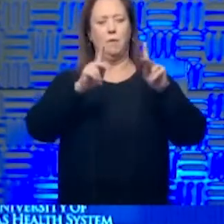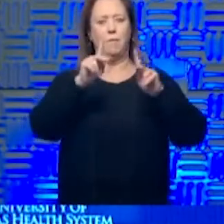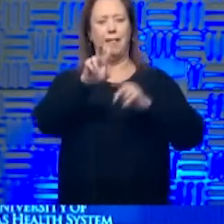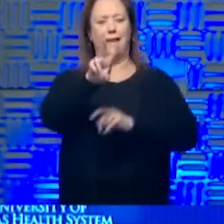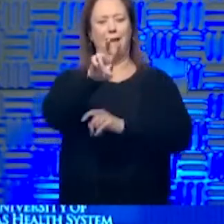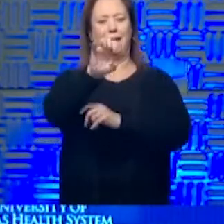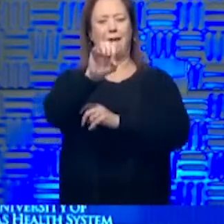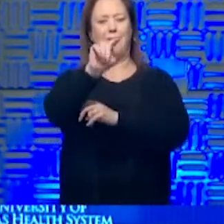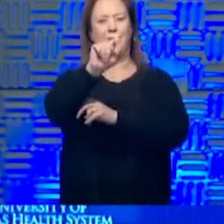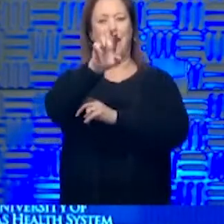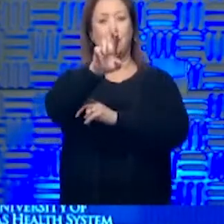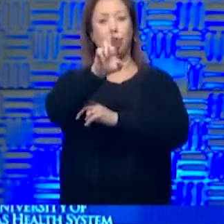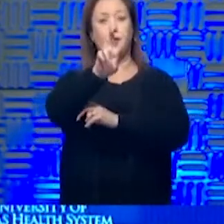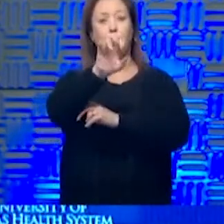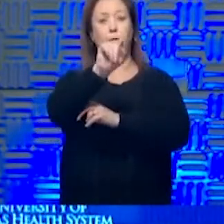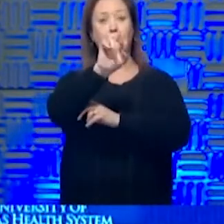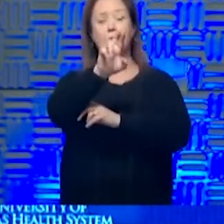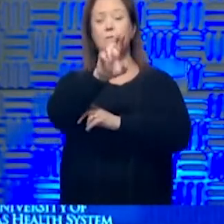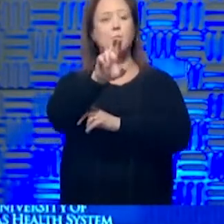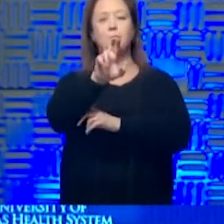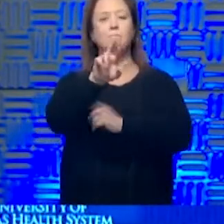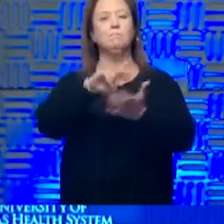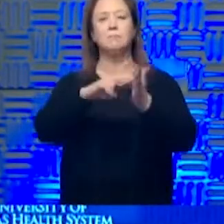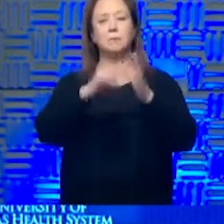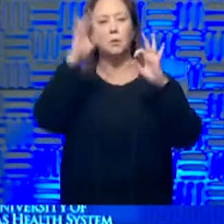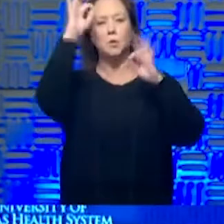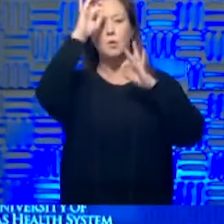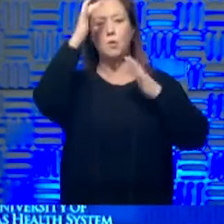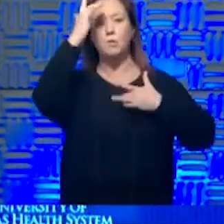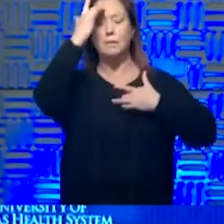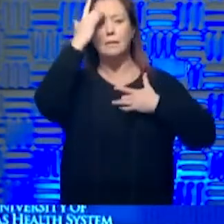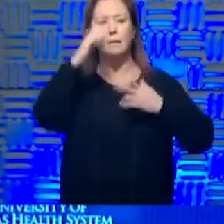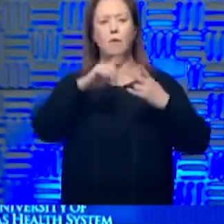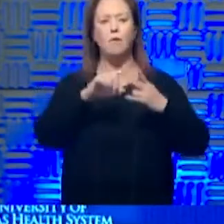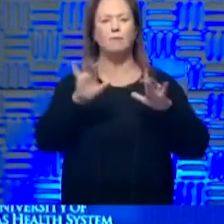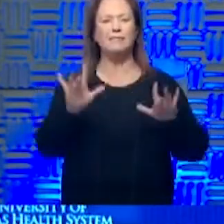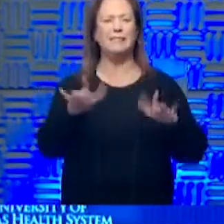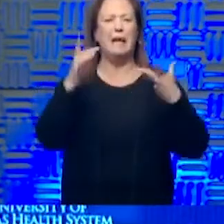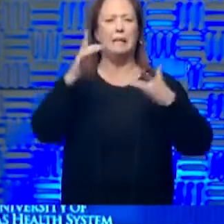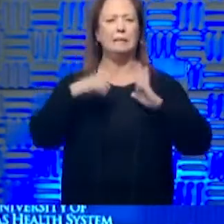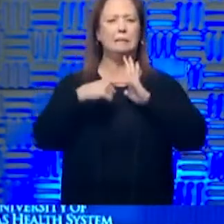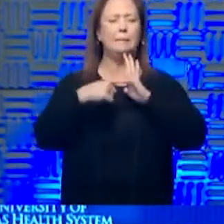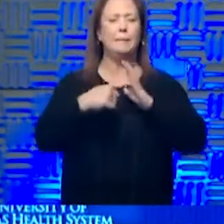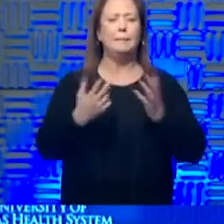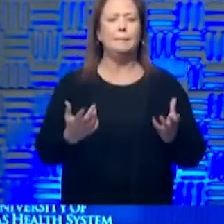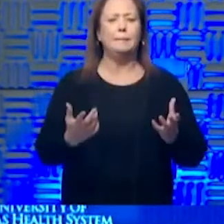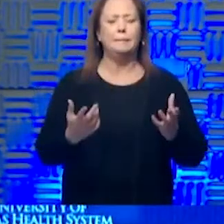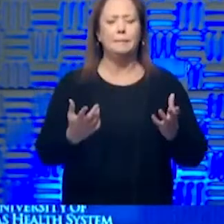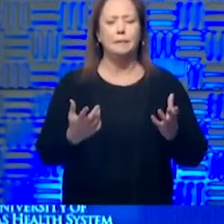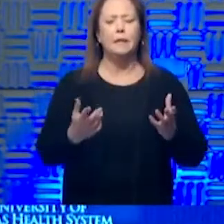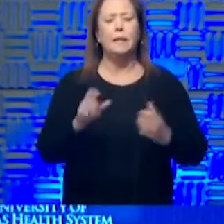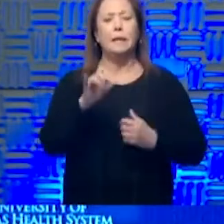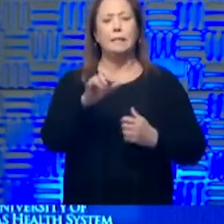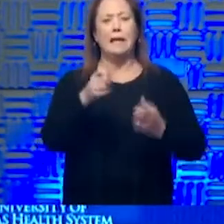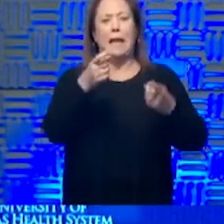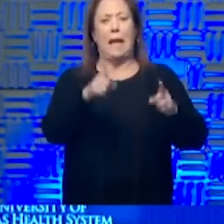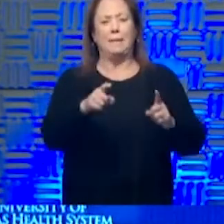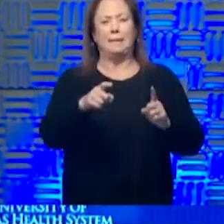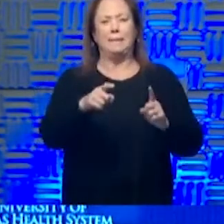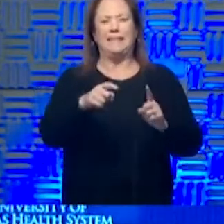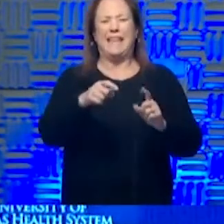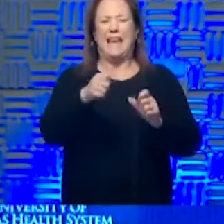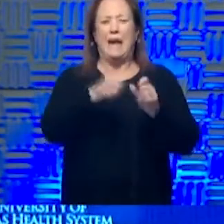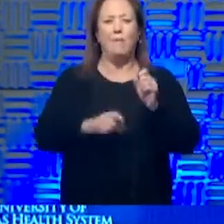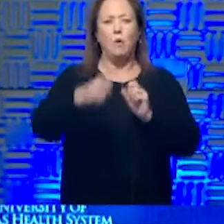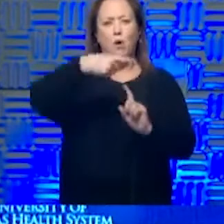is because you're a vector because you don't even know you're sick or you have very mild symptoms. So when that happens, that puts everybody you're around at risk.